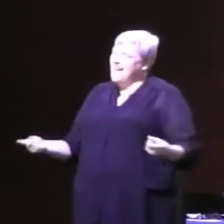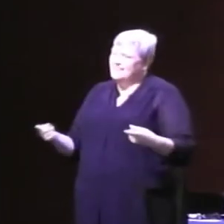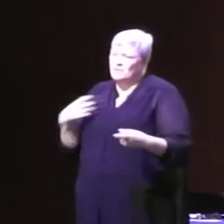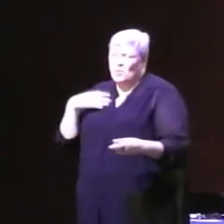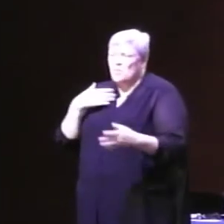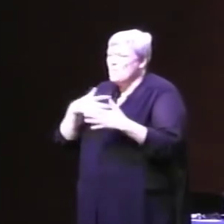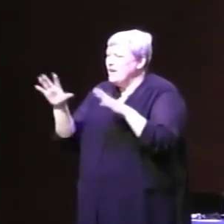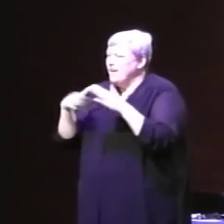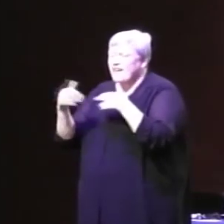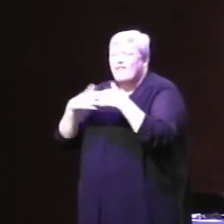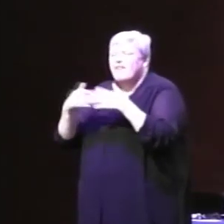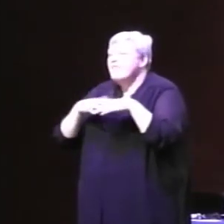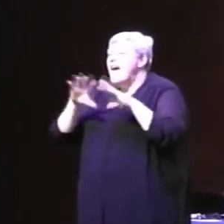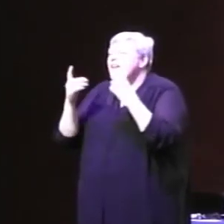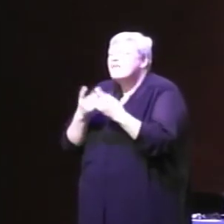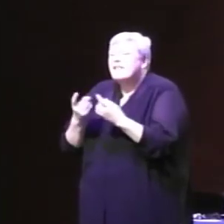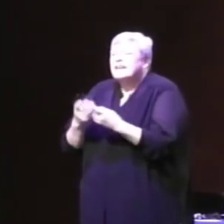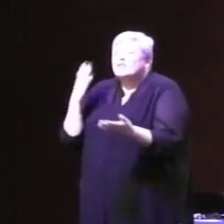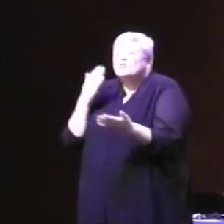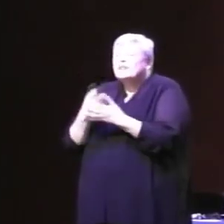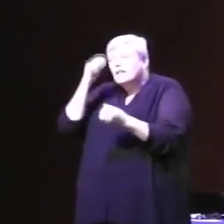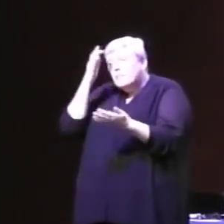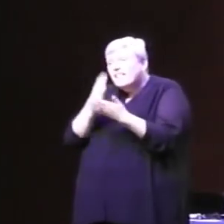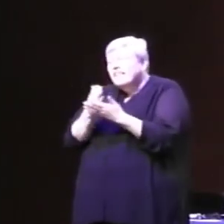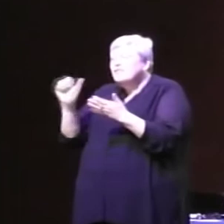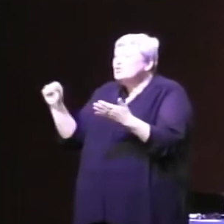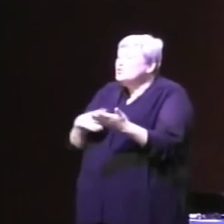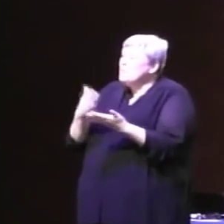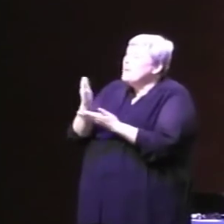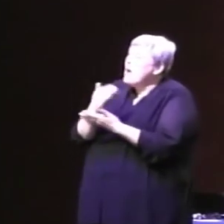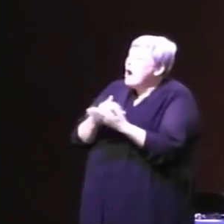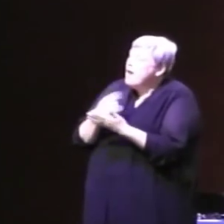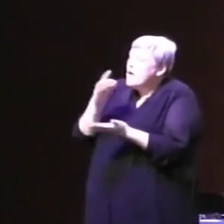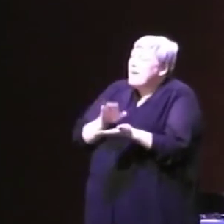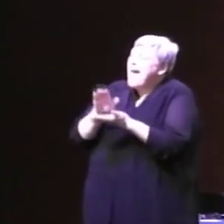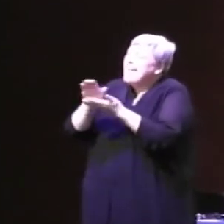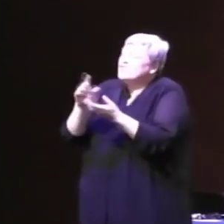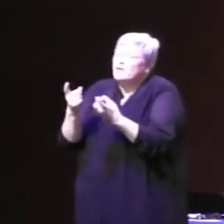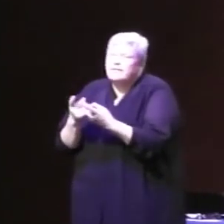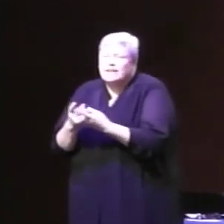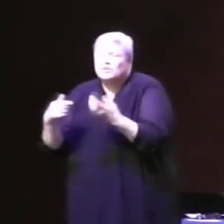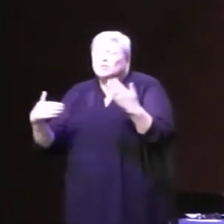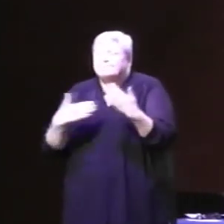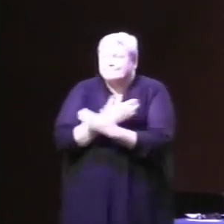these recommendations should form part of a package of measures to help reform local government finance,